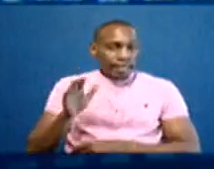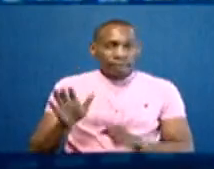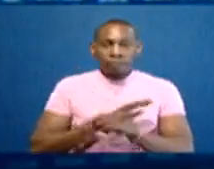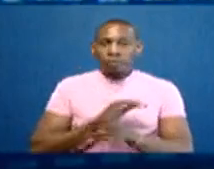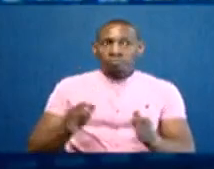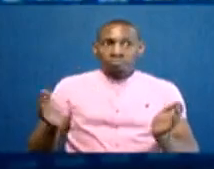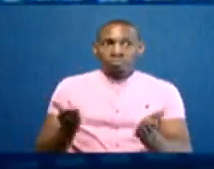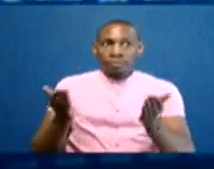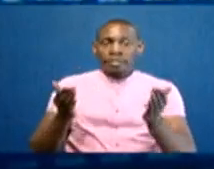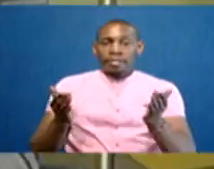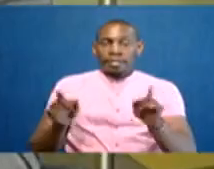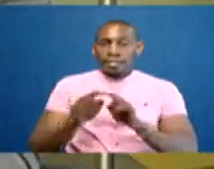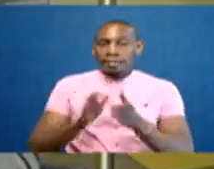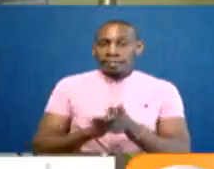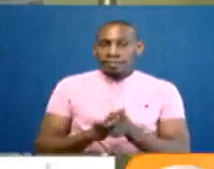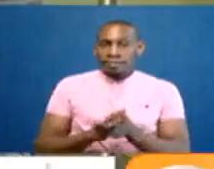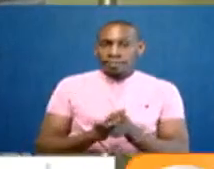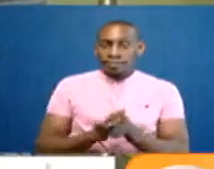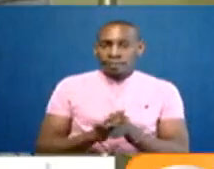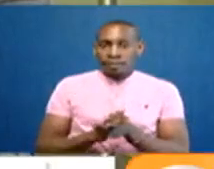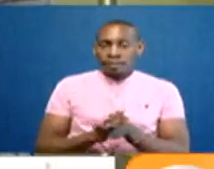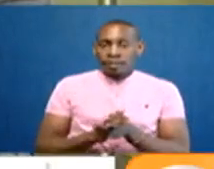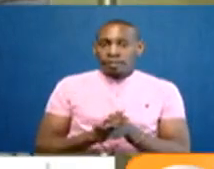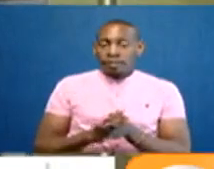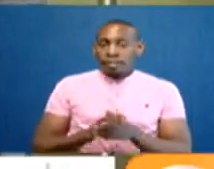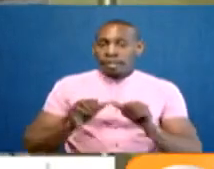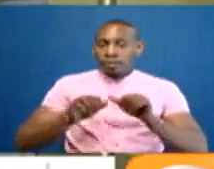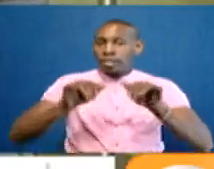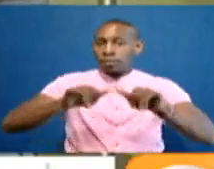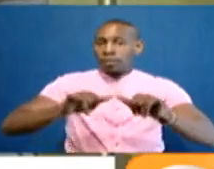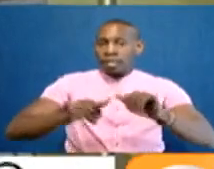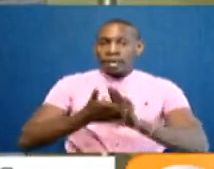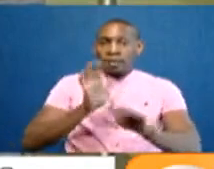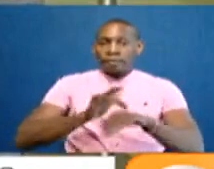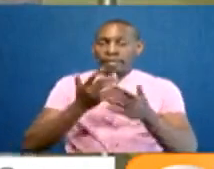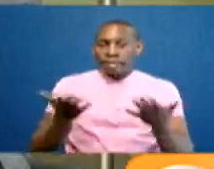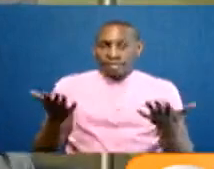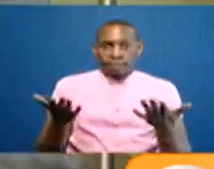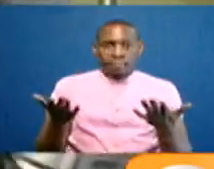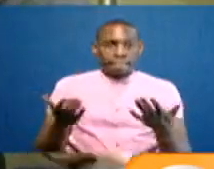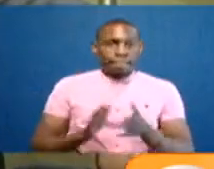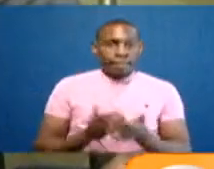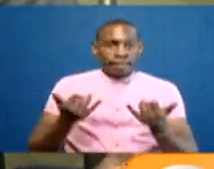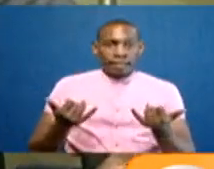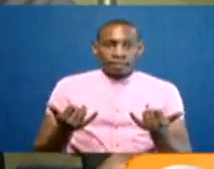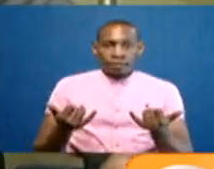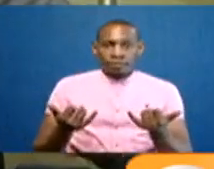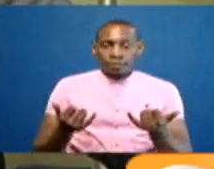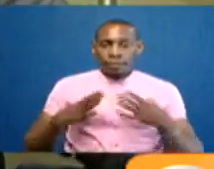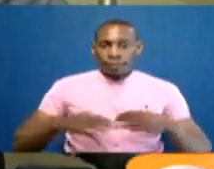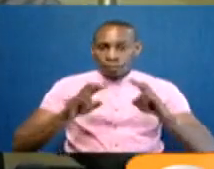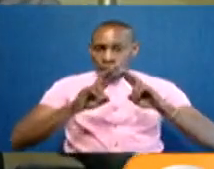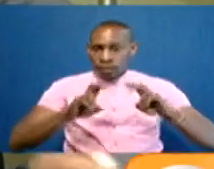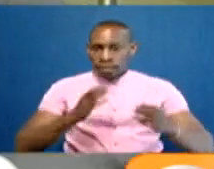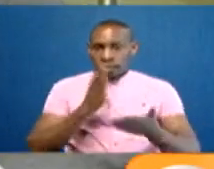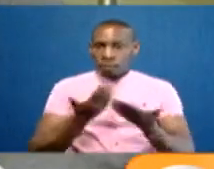insightful, potentially, you know, even worse types of content can stay up there with no consequences, that's tough. Now, what fact checkers are